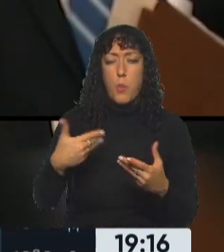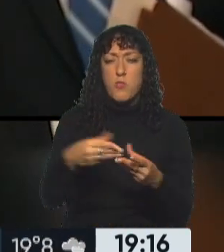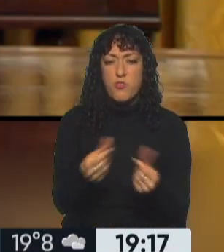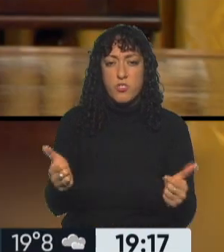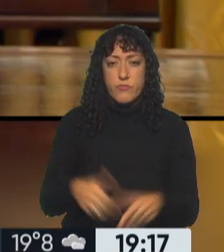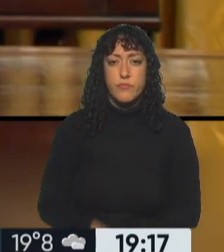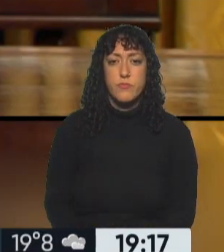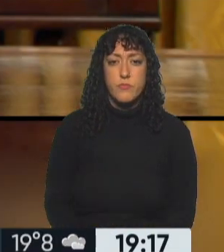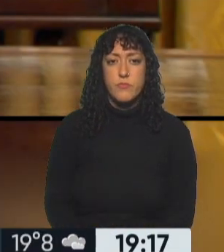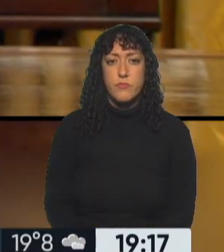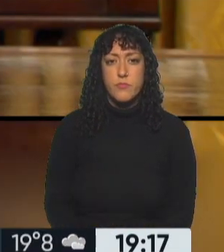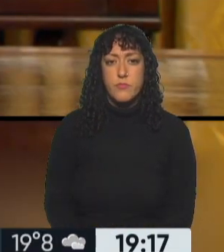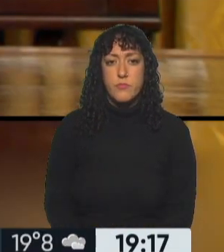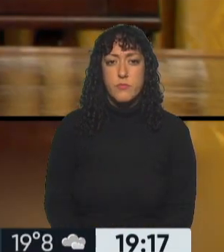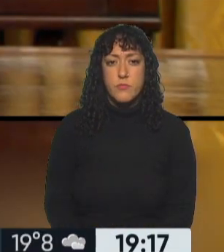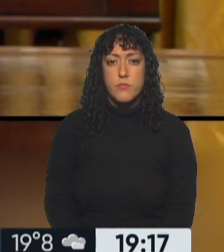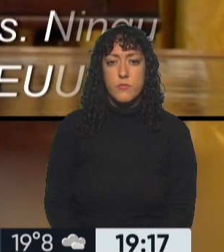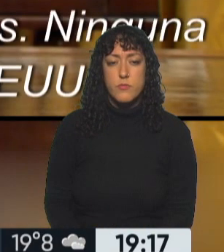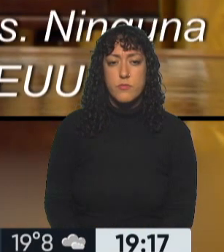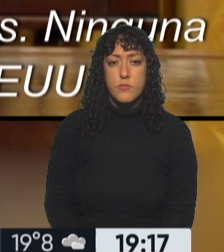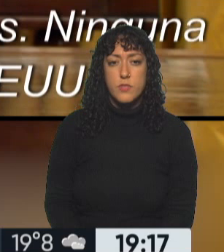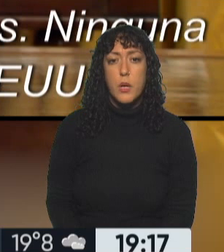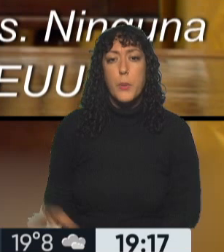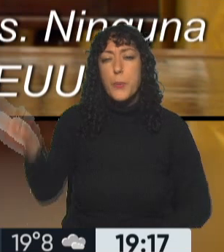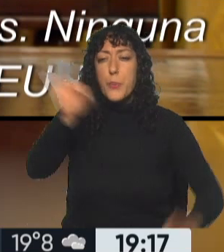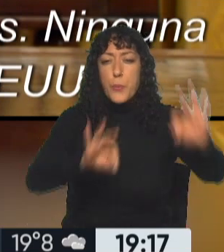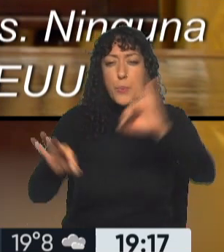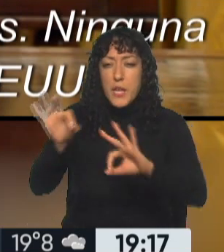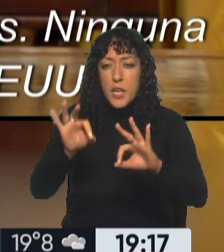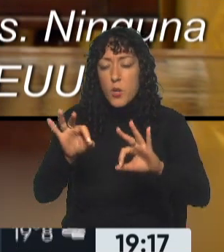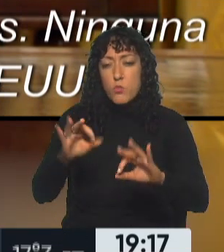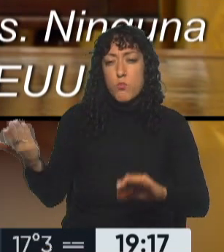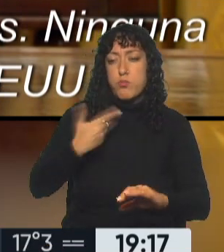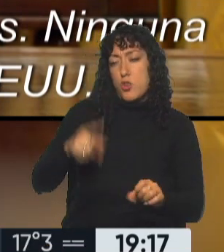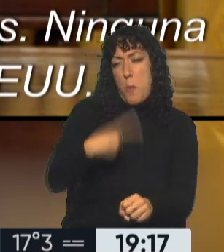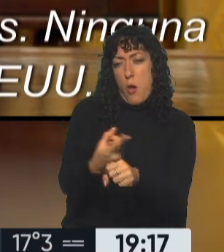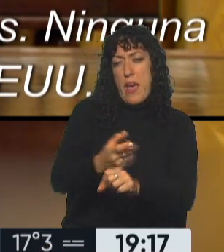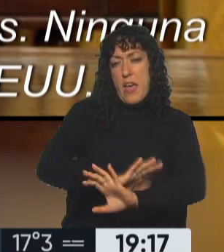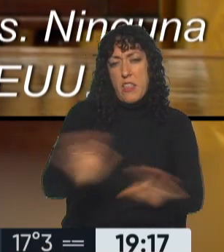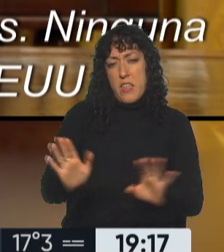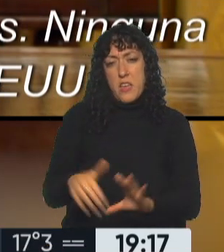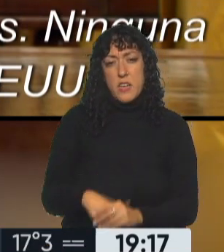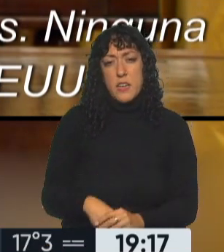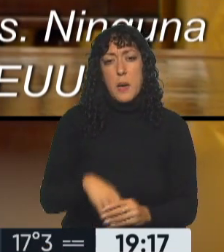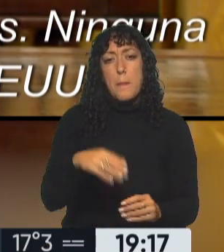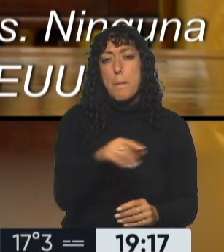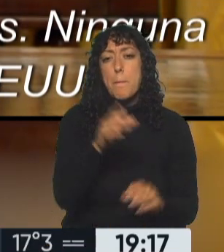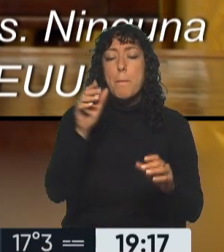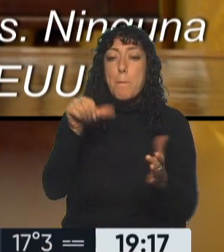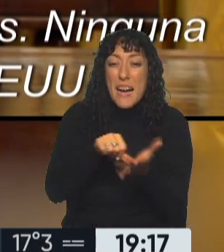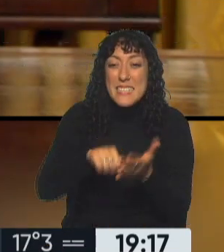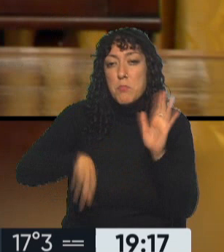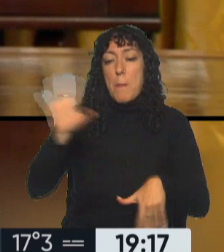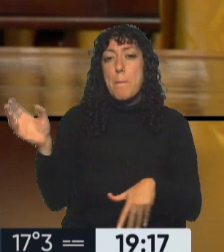stay calm. The virus will not have a chance against us. No nation is more prepared or